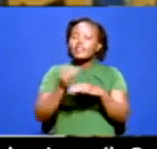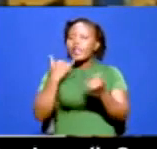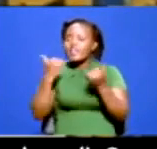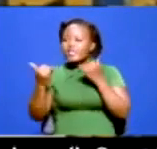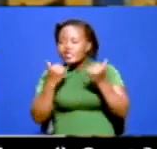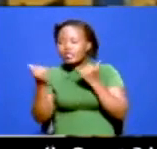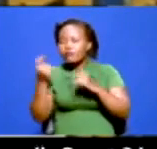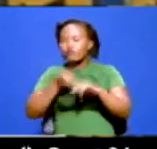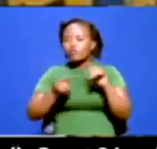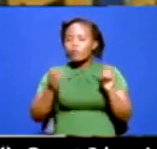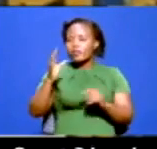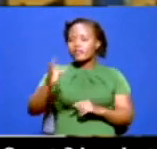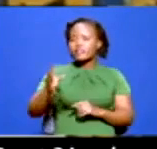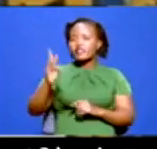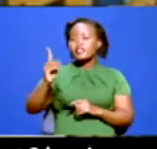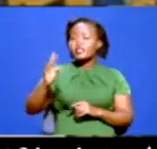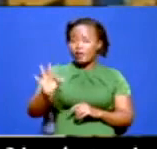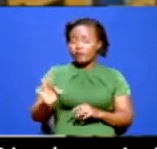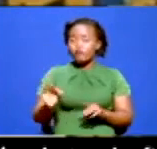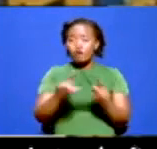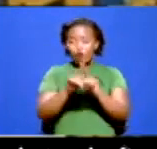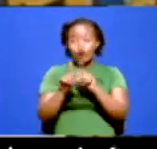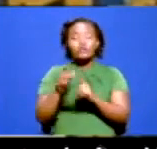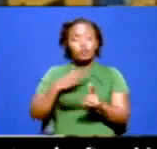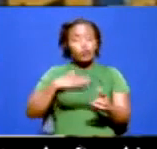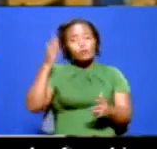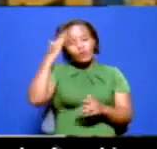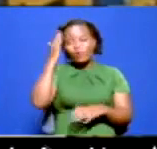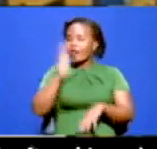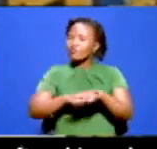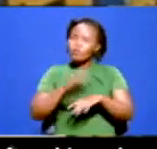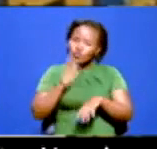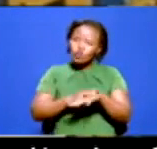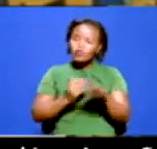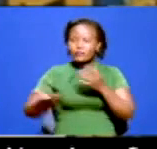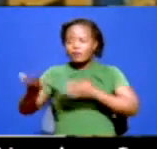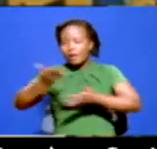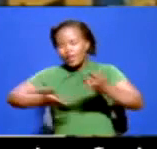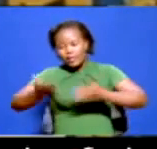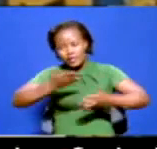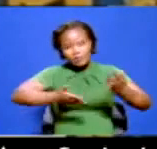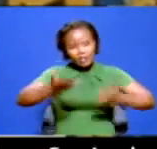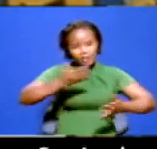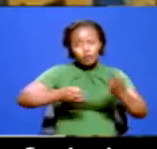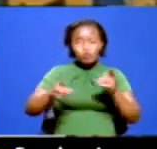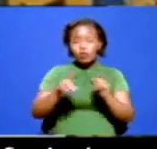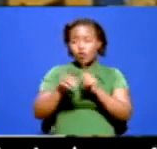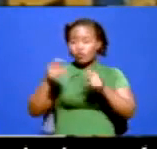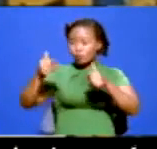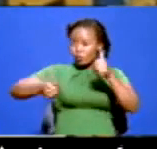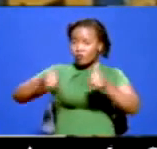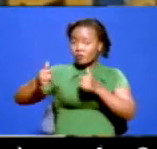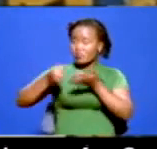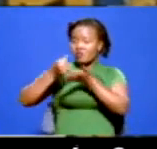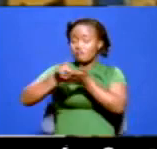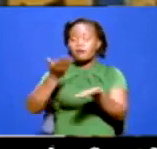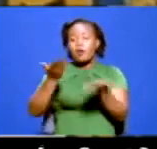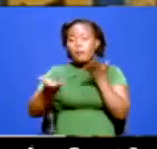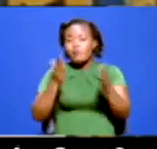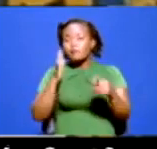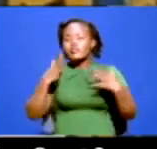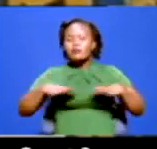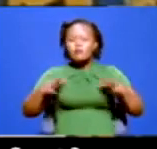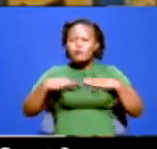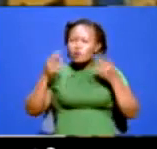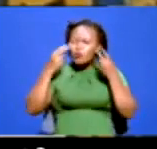Yes. And I'm sure we will have good discussions. All right. That will make probably your viewers understand